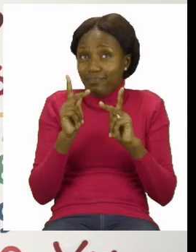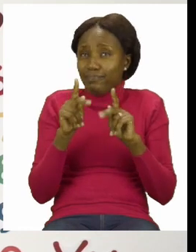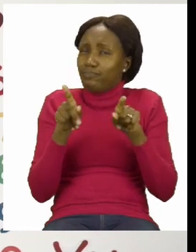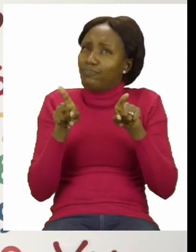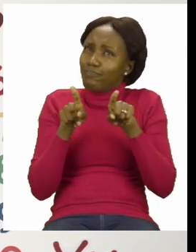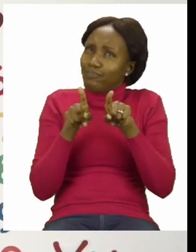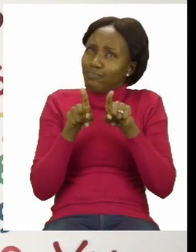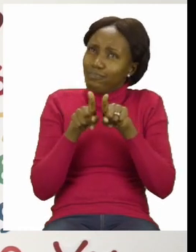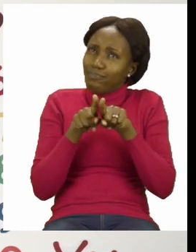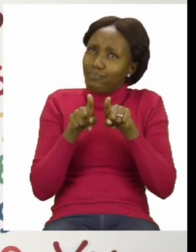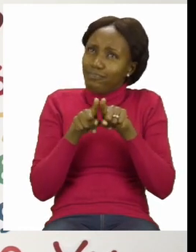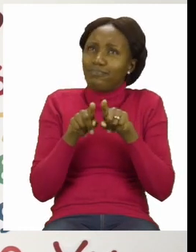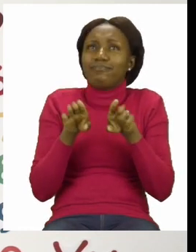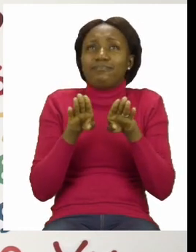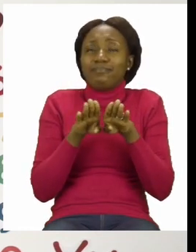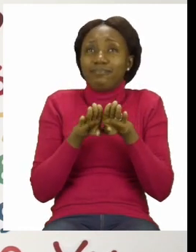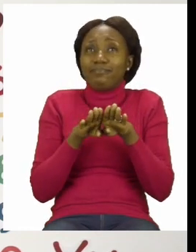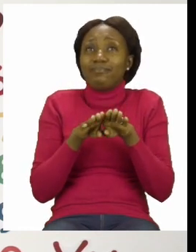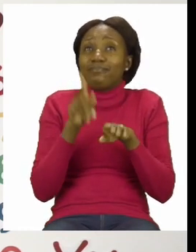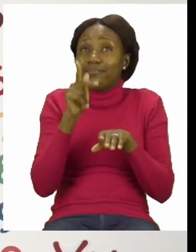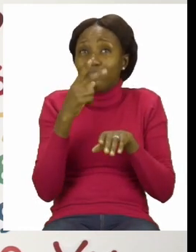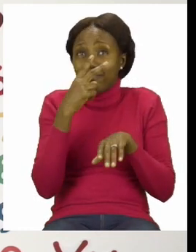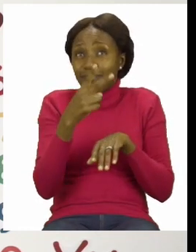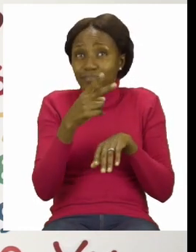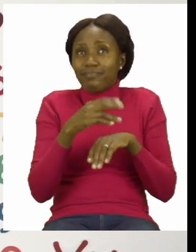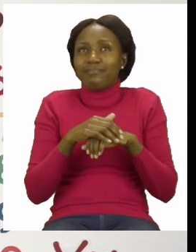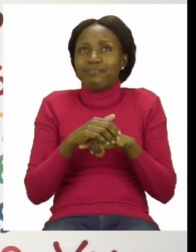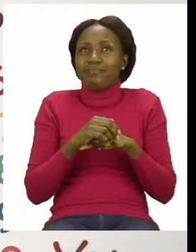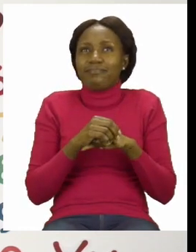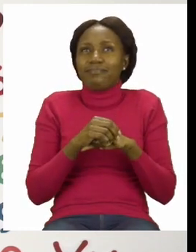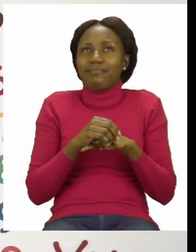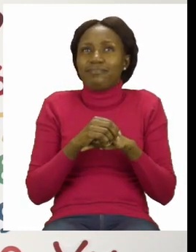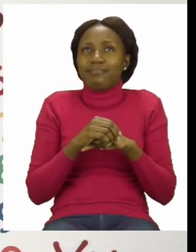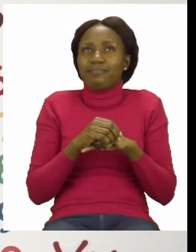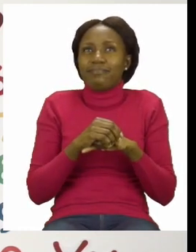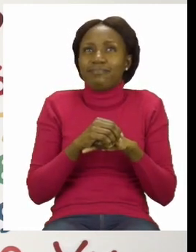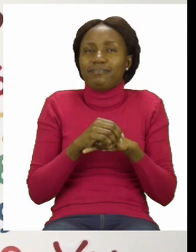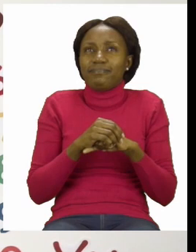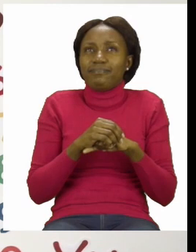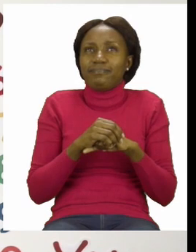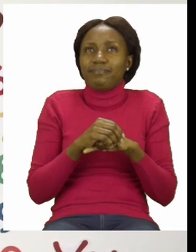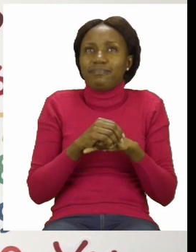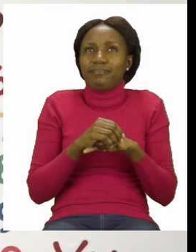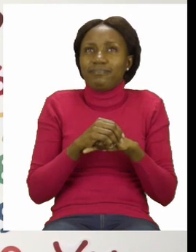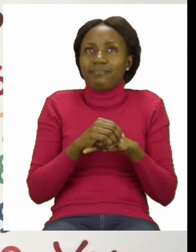down. Let's try again with our finger. Across and